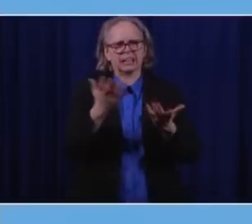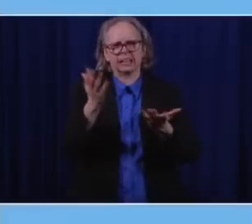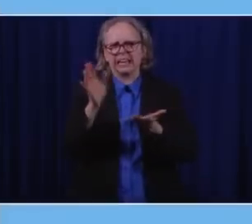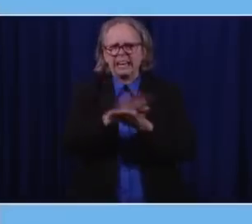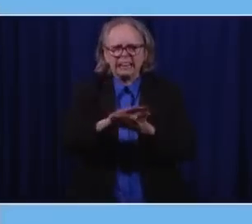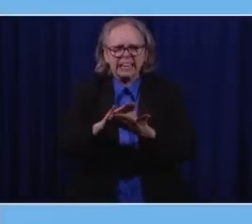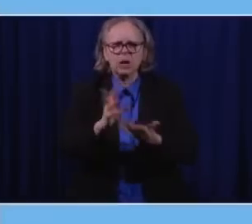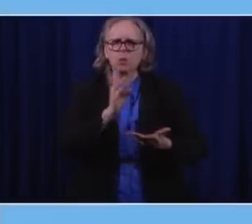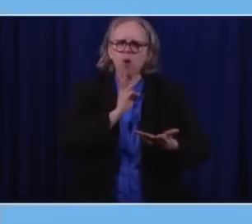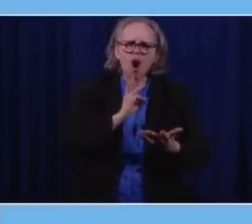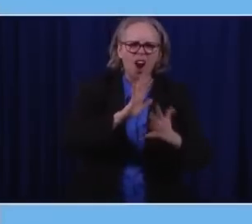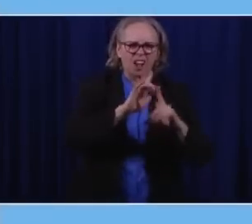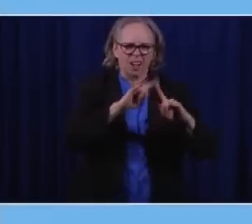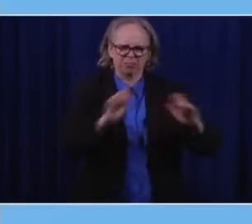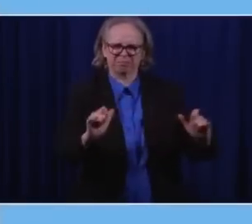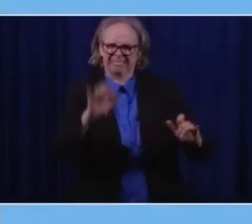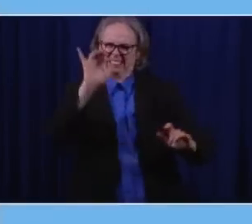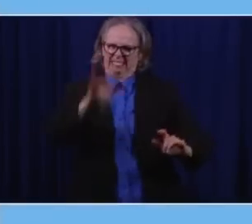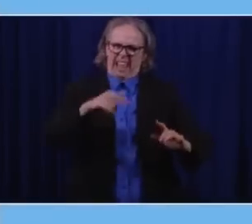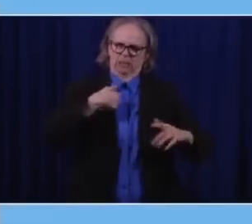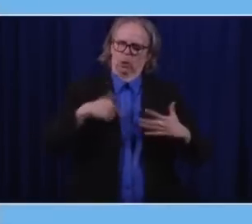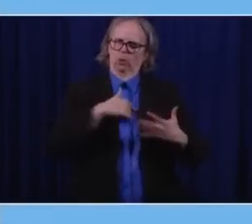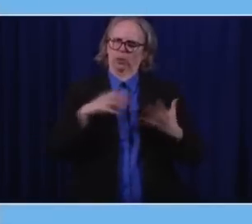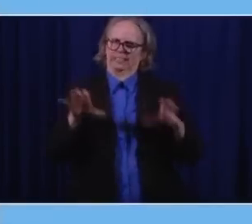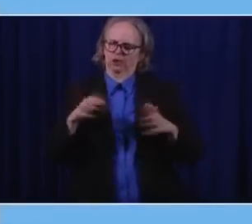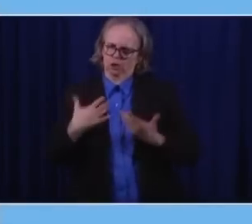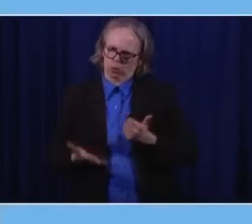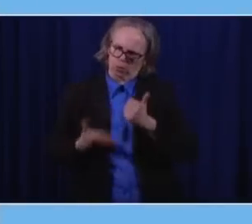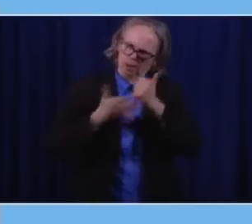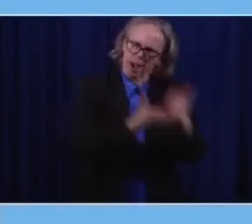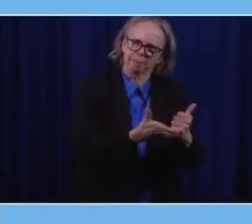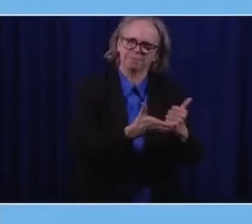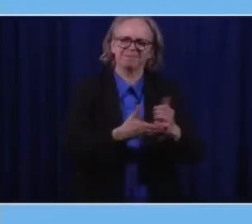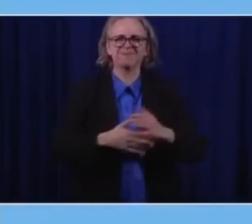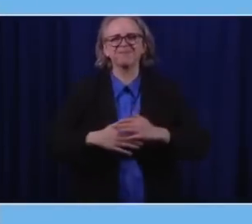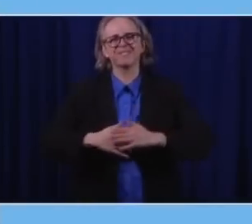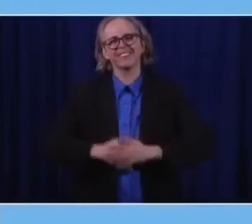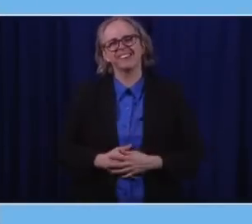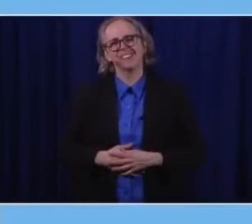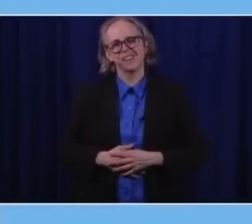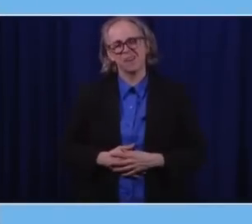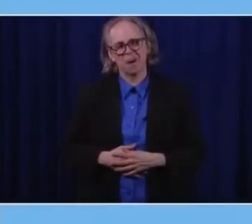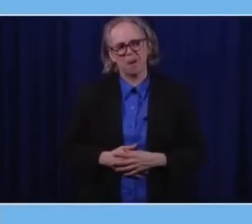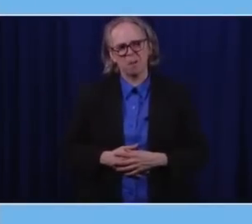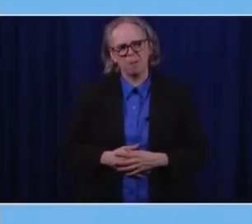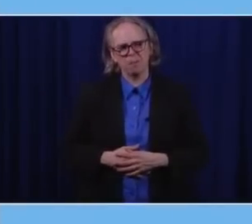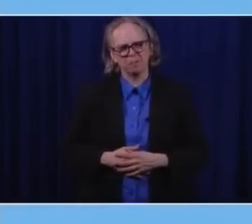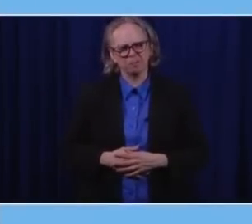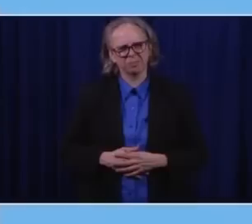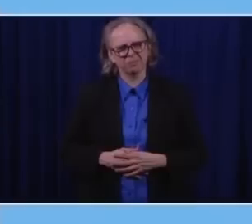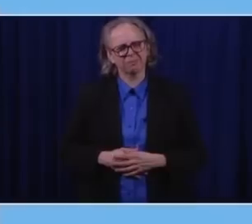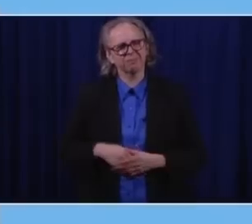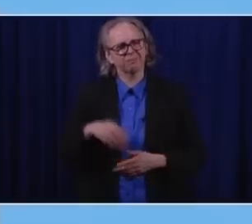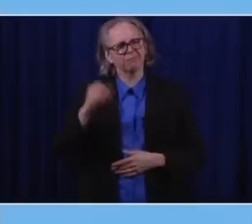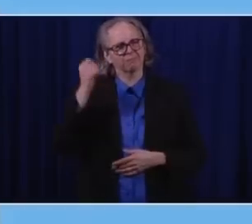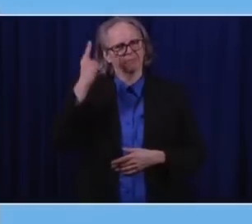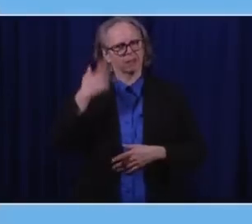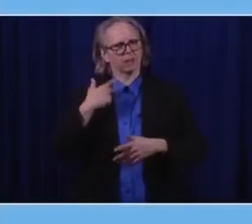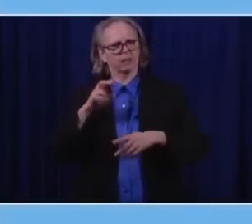these areas. And that's something that we do in many different areas of the world. And that's a main objective of what we're trying to